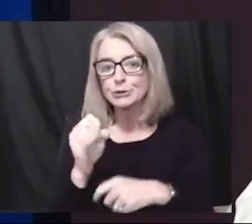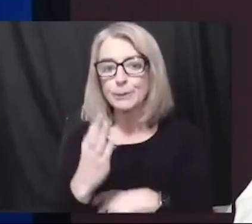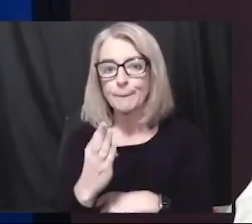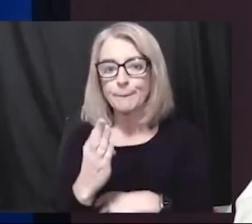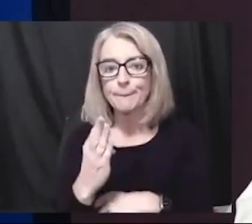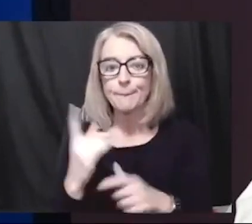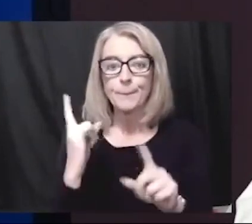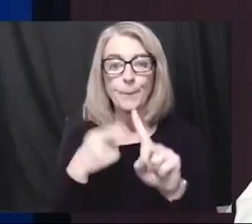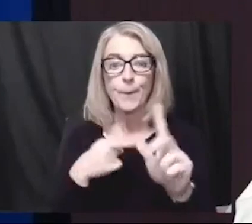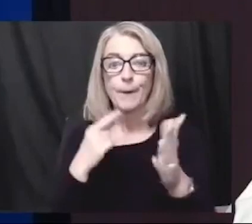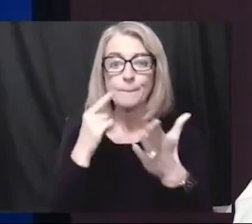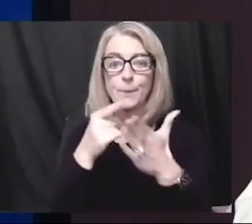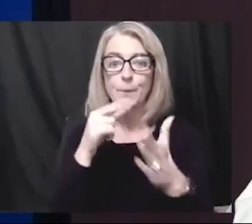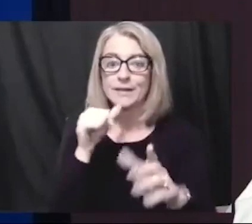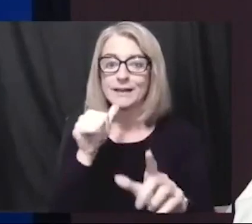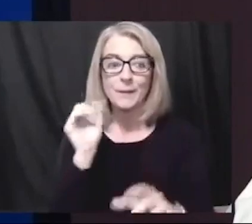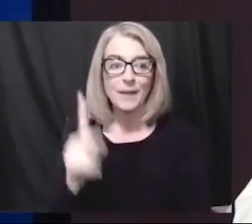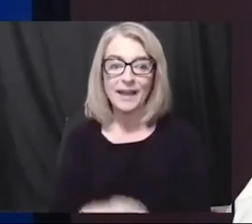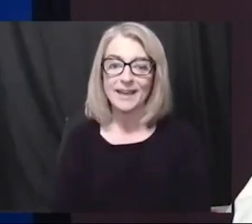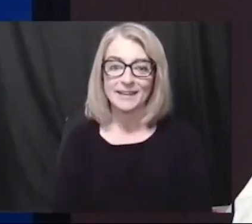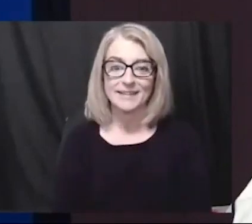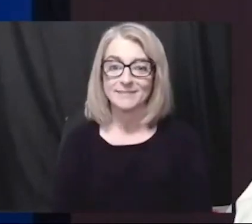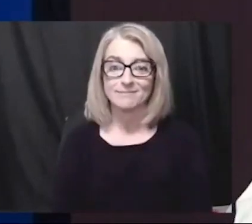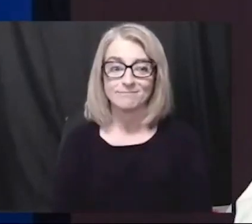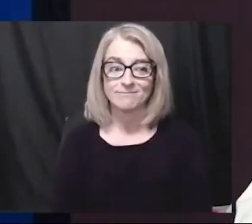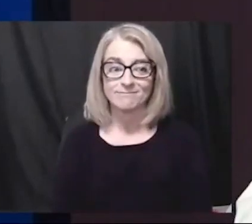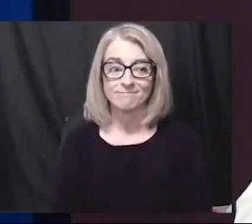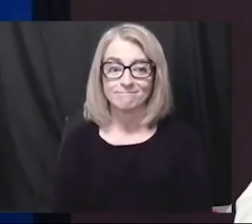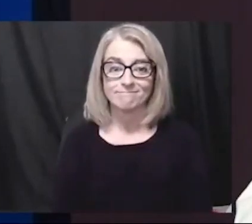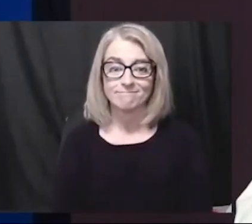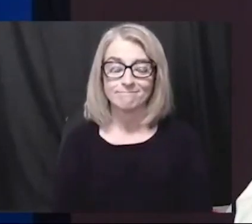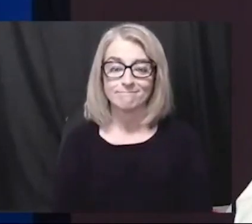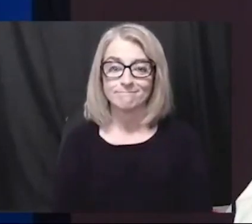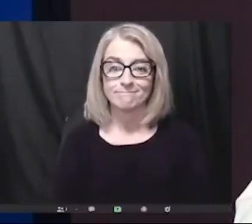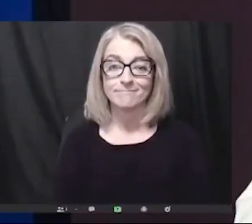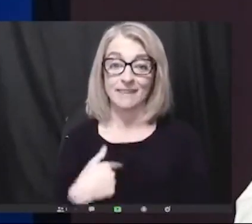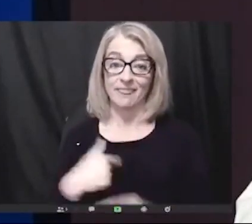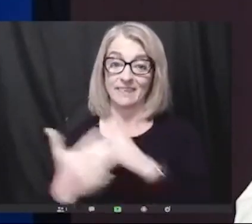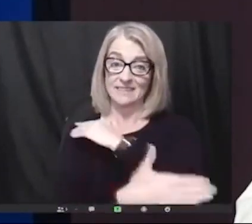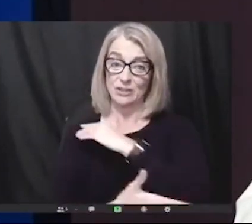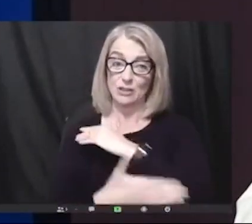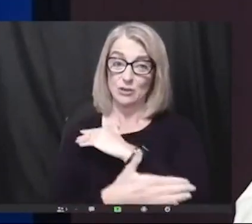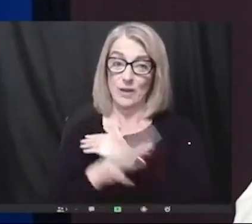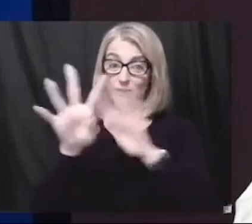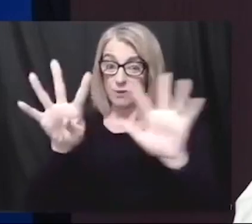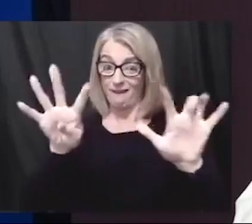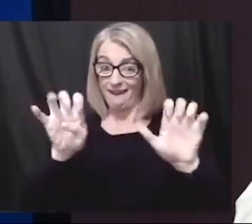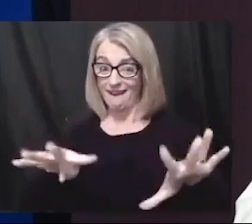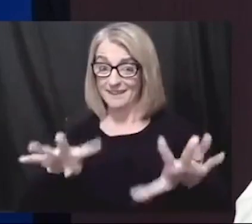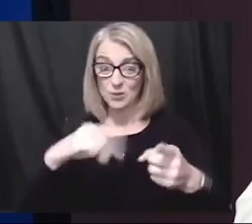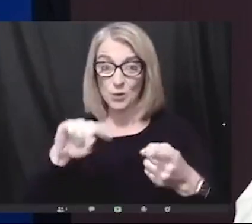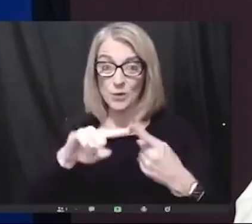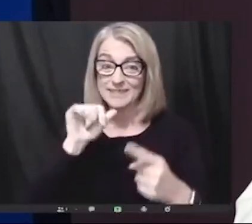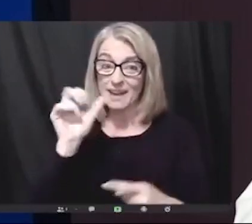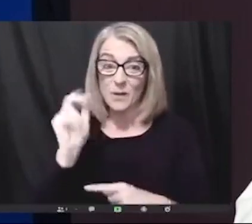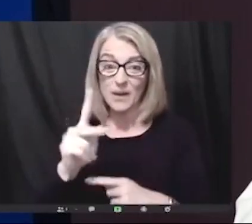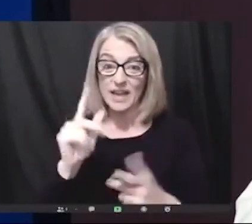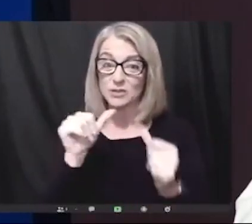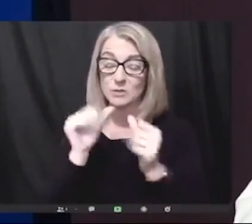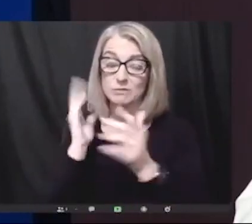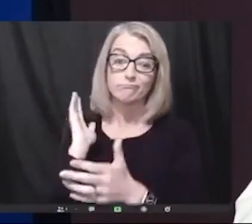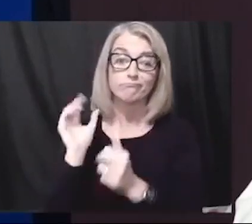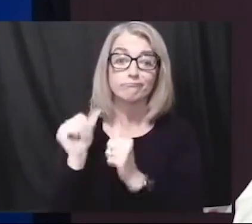not okay? And I think that's where we are in this country. I think we have to ask at what point is it not okay? And we have laws, we